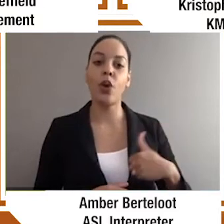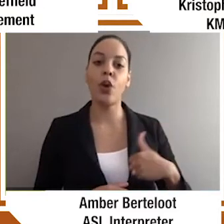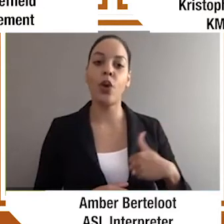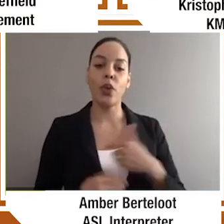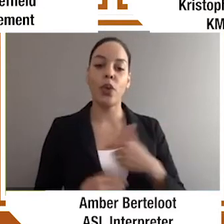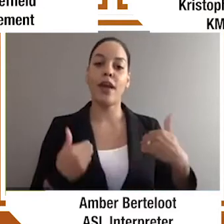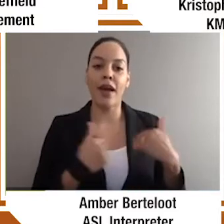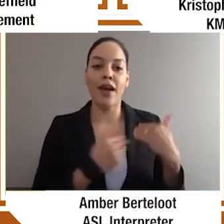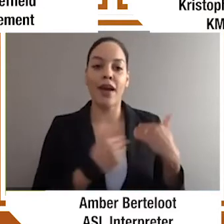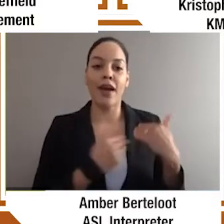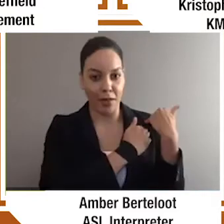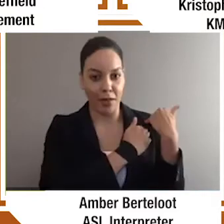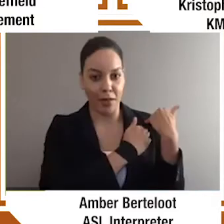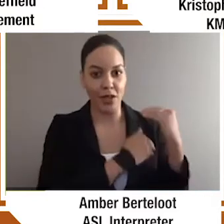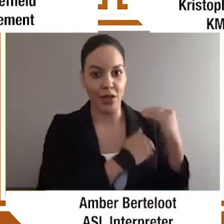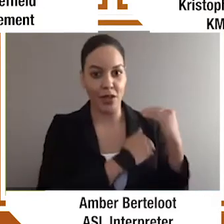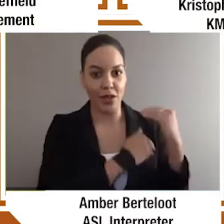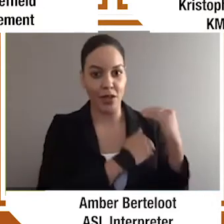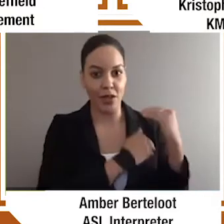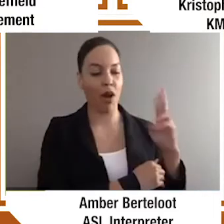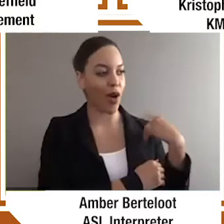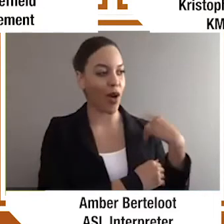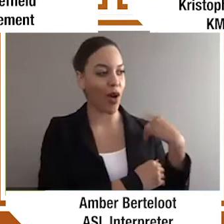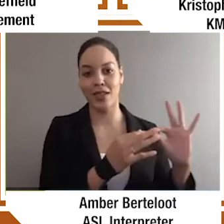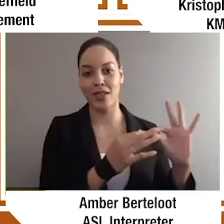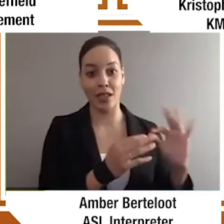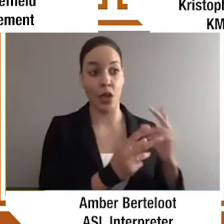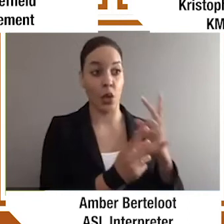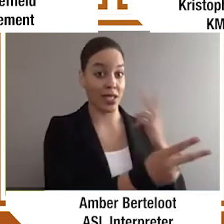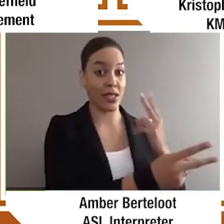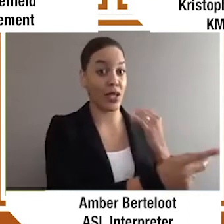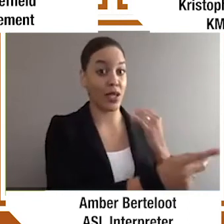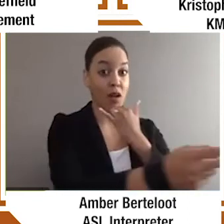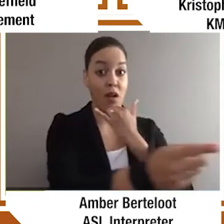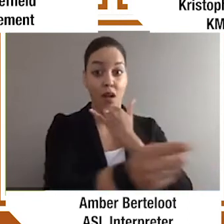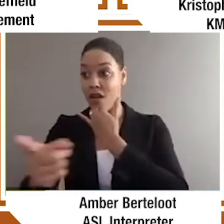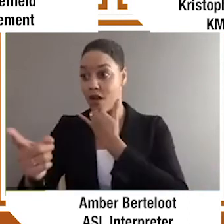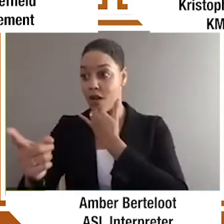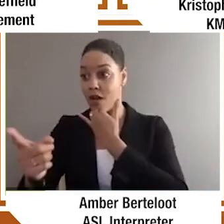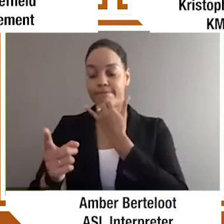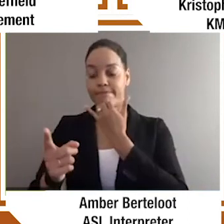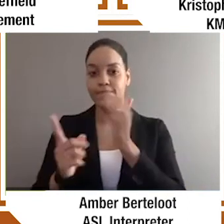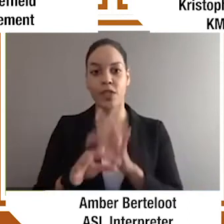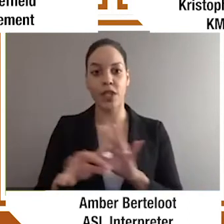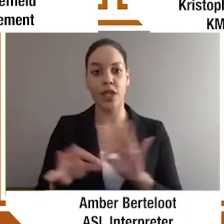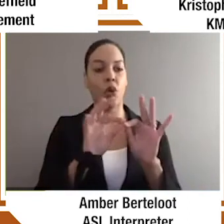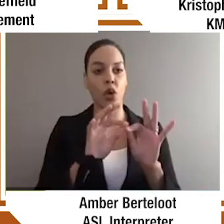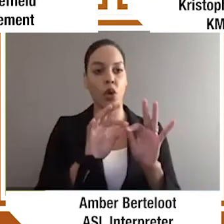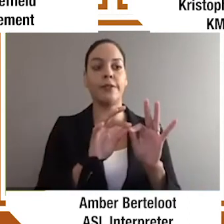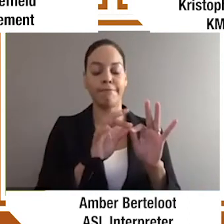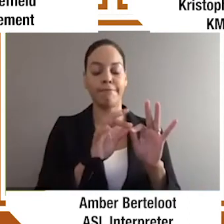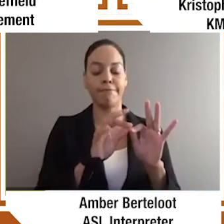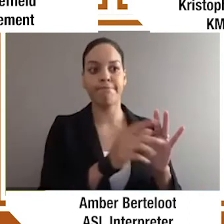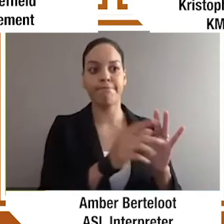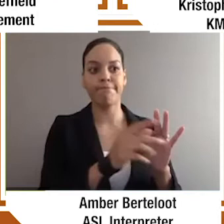Omar always says, to right the wrongs. And that's what we're out here doing. So get the Black Report. It's on